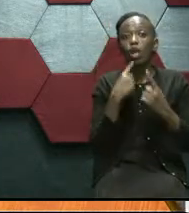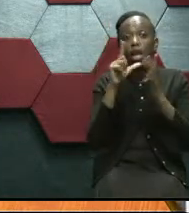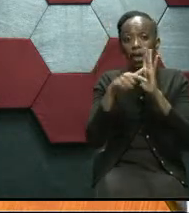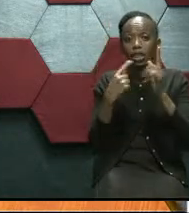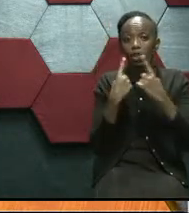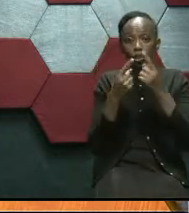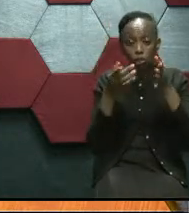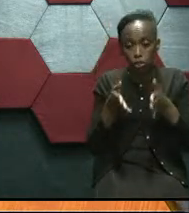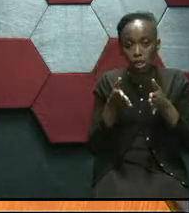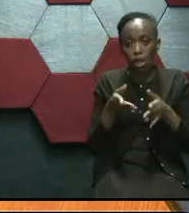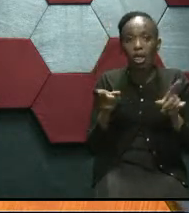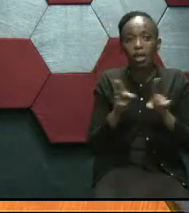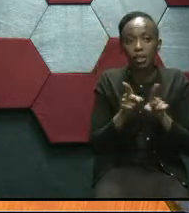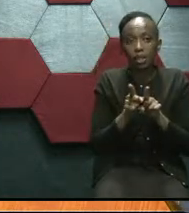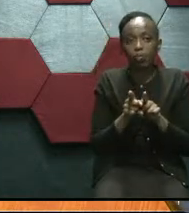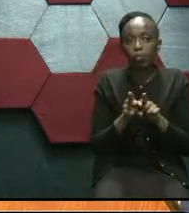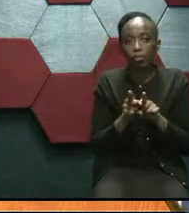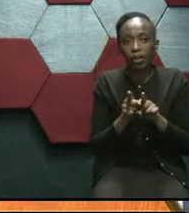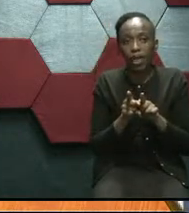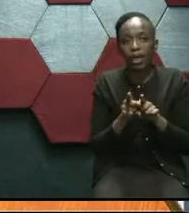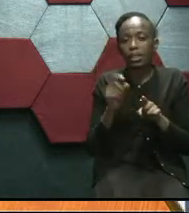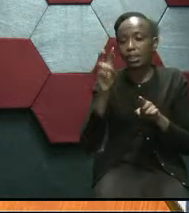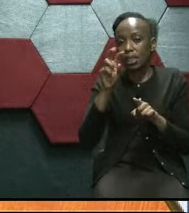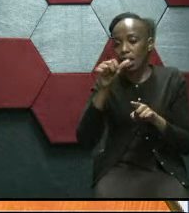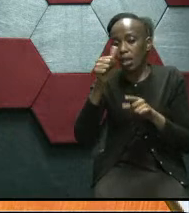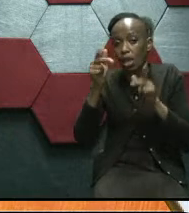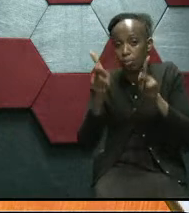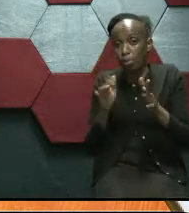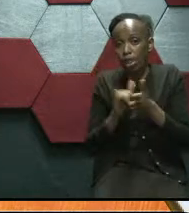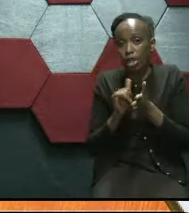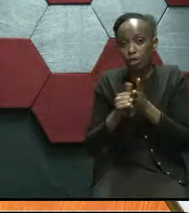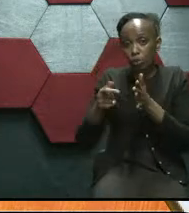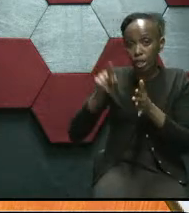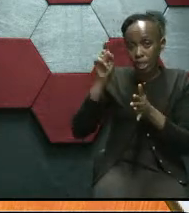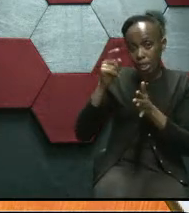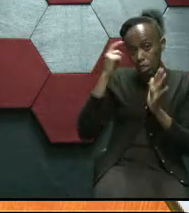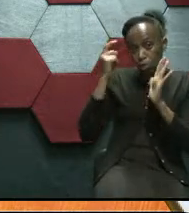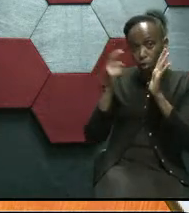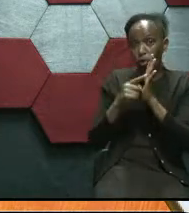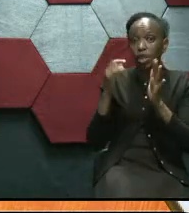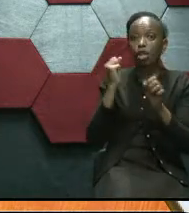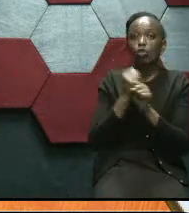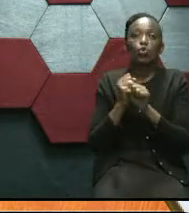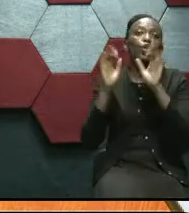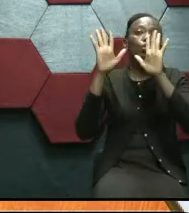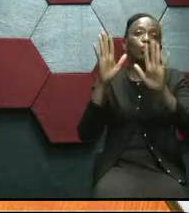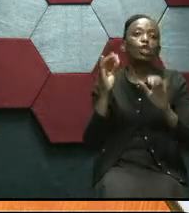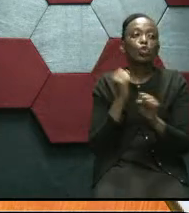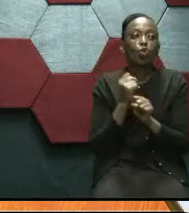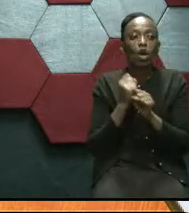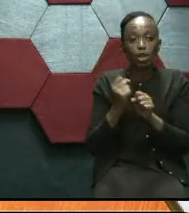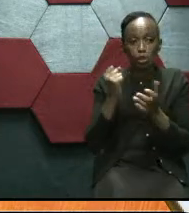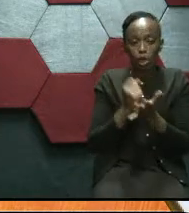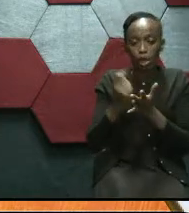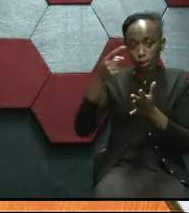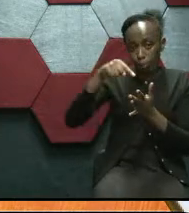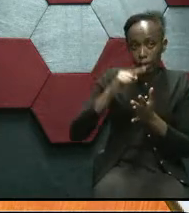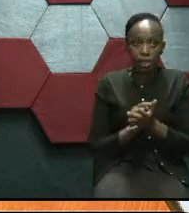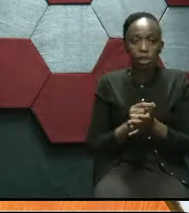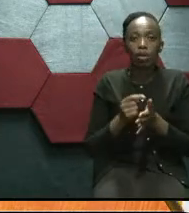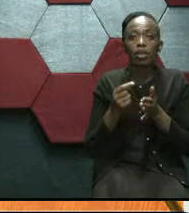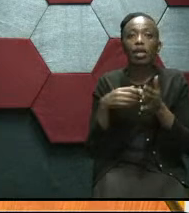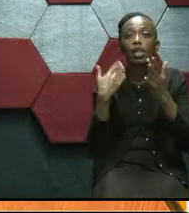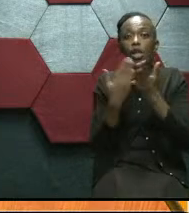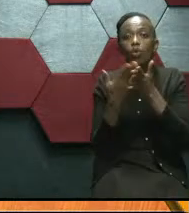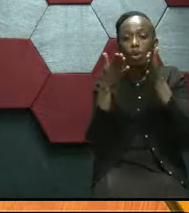today as well. And you see us, but there are other people that we need to recognize that do an incredible job. And in order to help us thank one of these groups